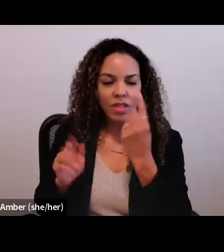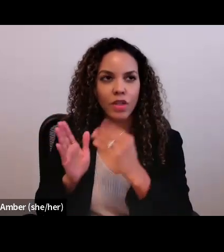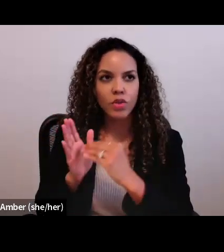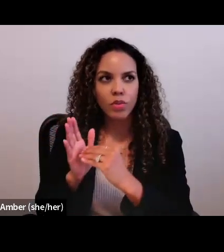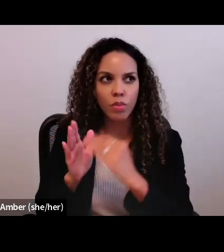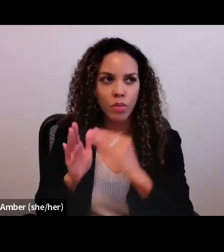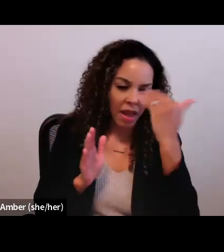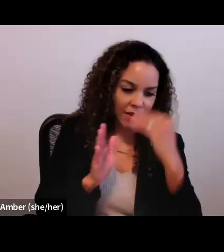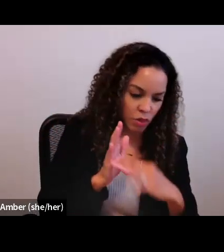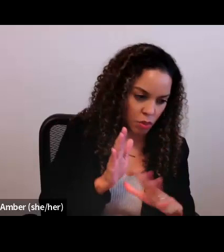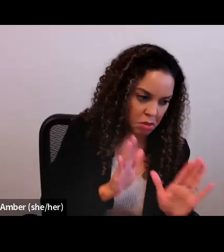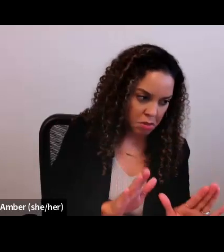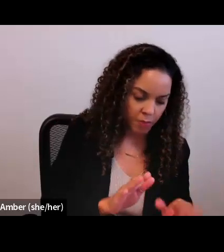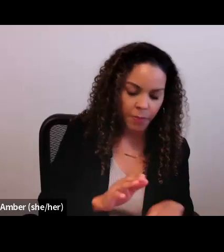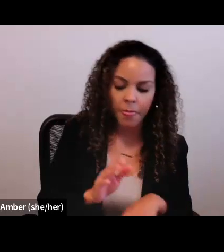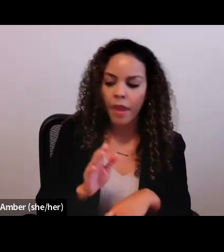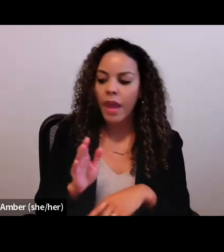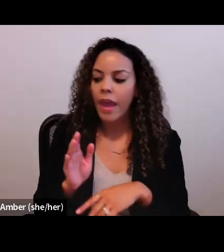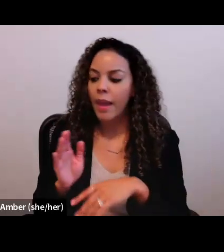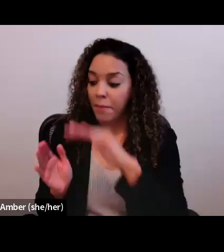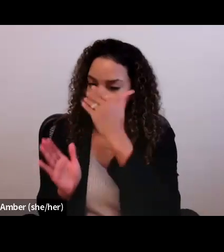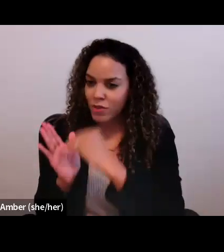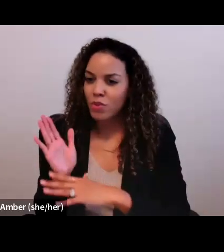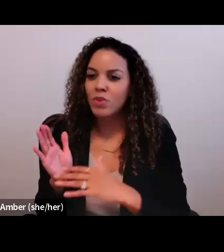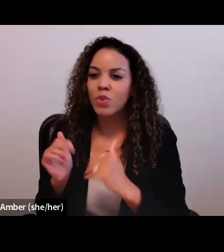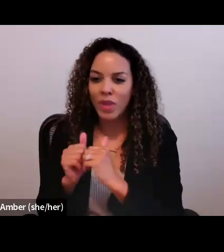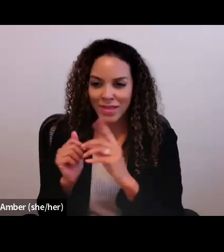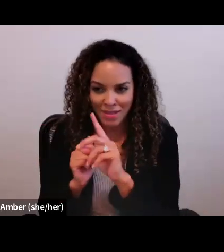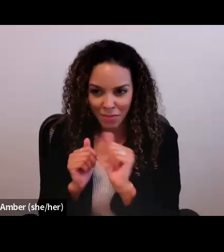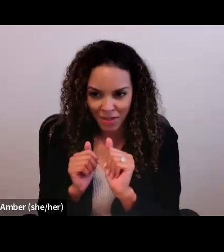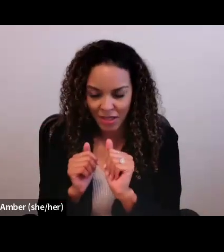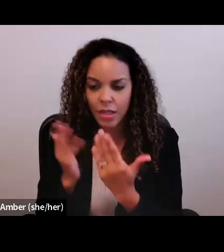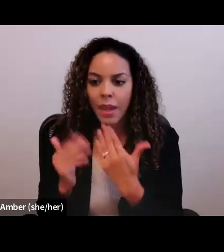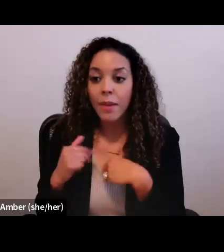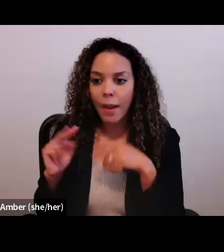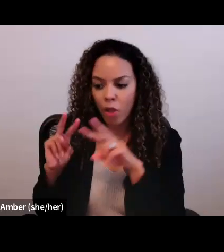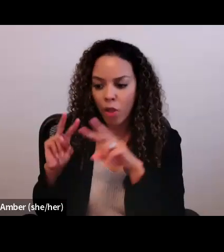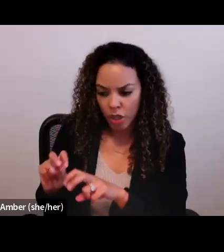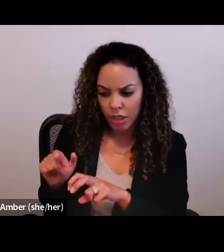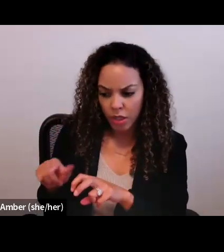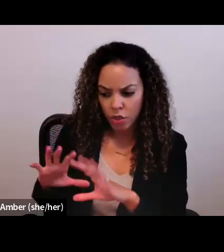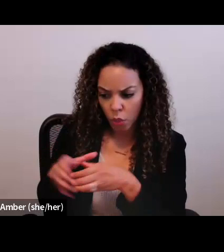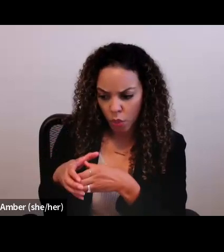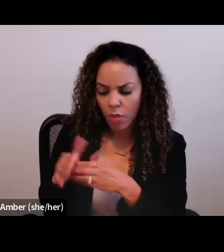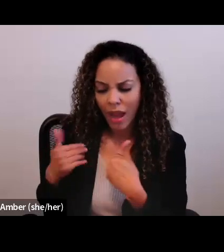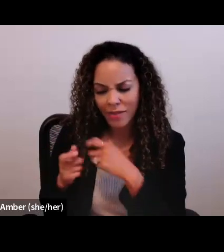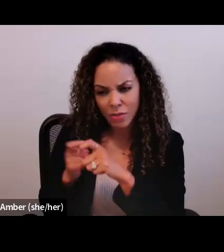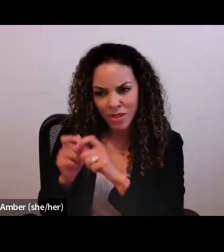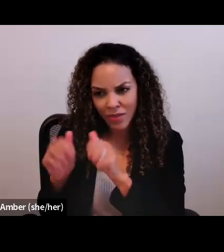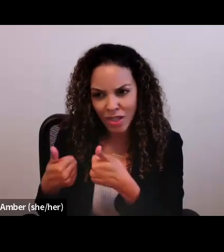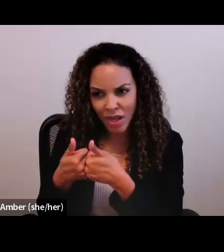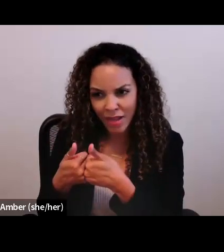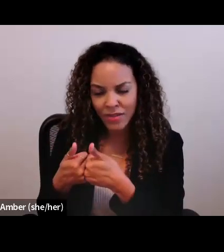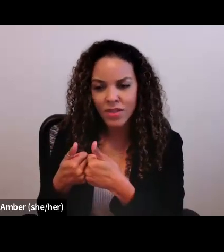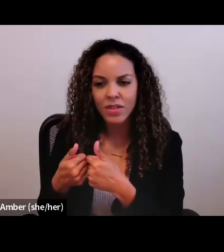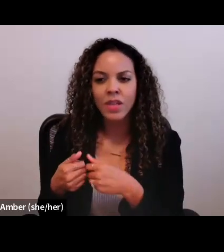Black students and Black students with disabilities. And maybe I'm looking within that group to say, there are particular challenges that Black students